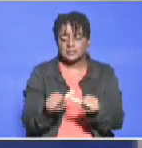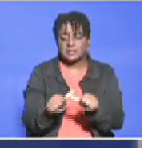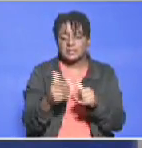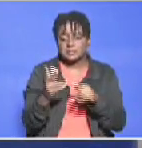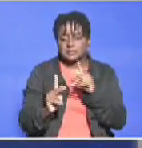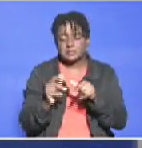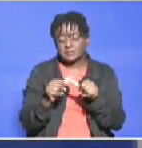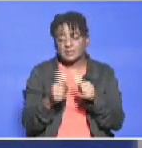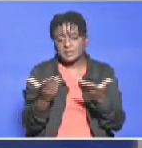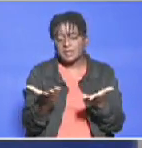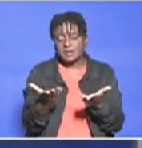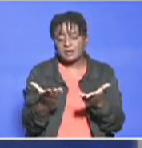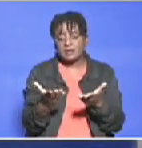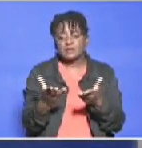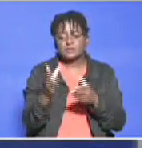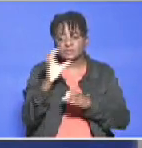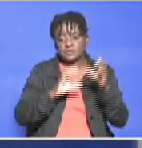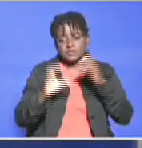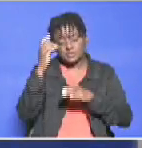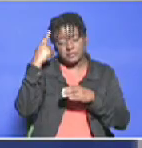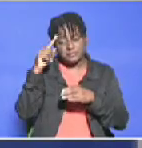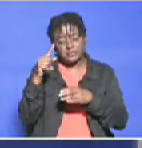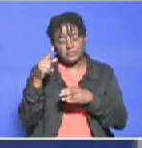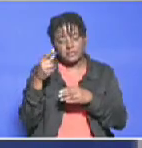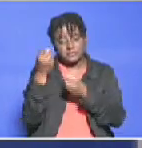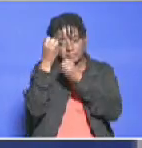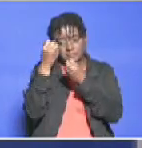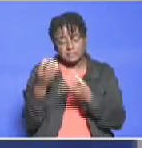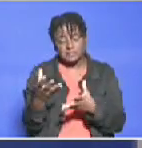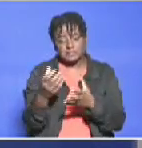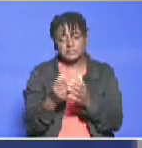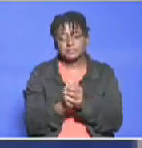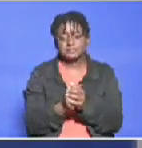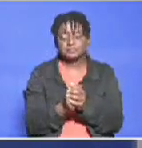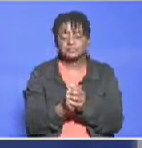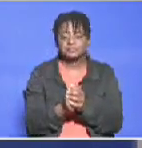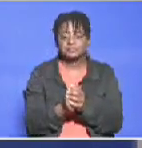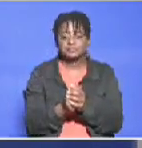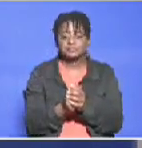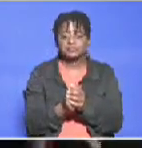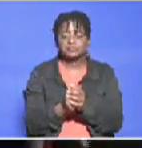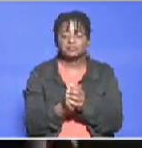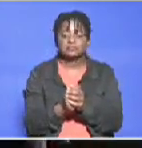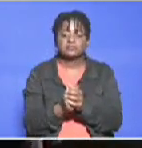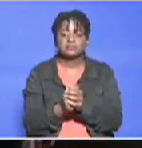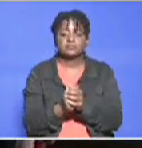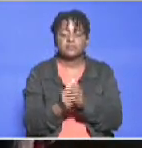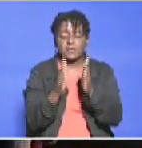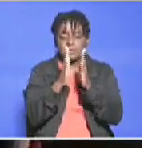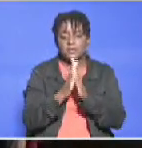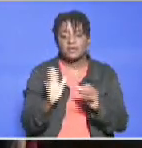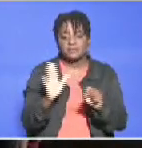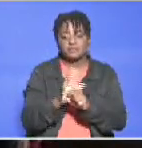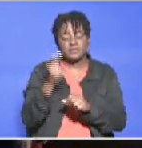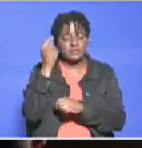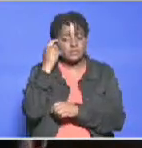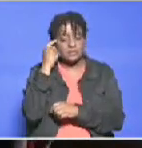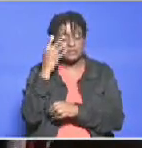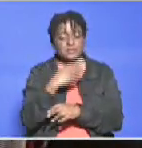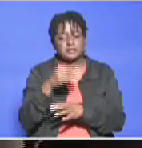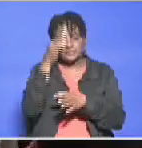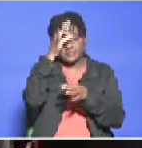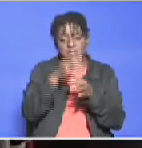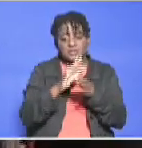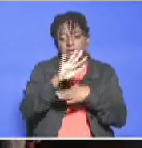clues. Our Tanya Smith-Cartwright leads us off tonight from Western New Providence. Prayerful thoughts and faith is all a family